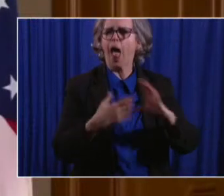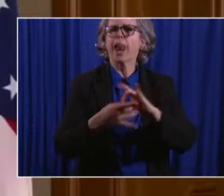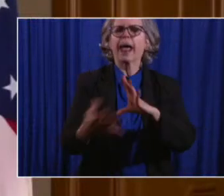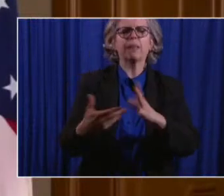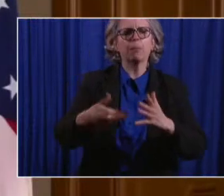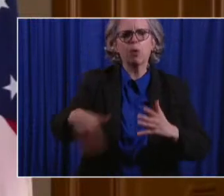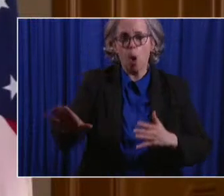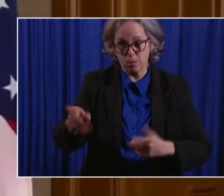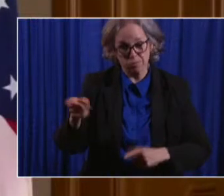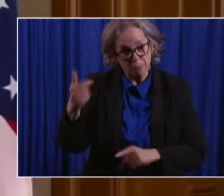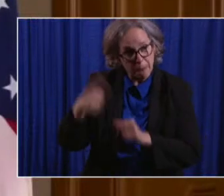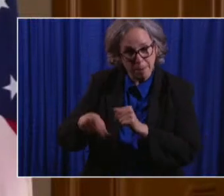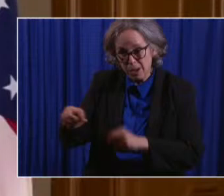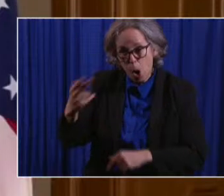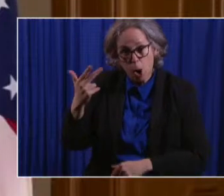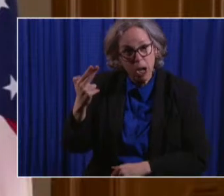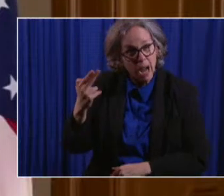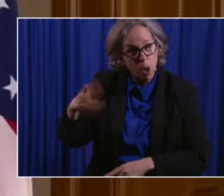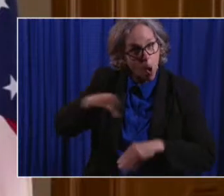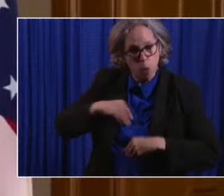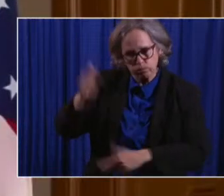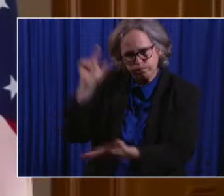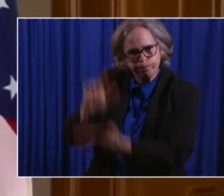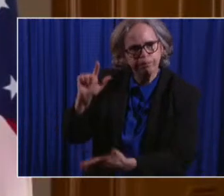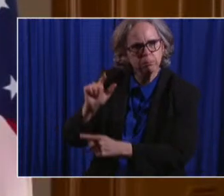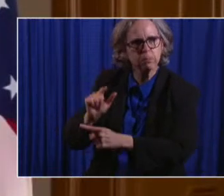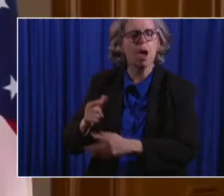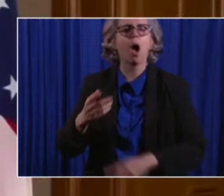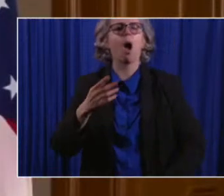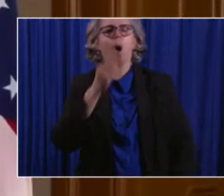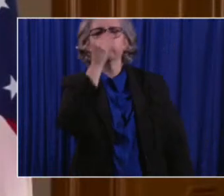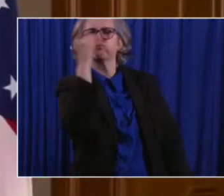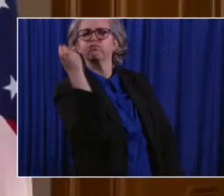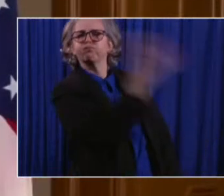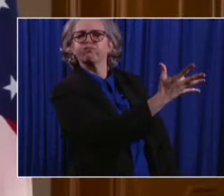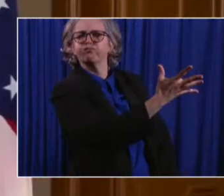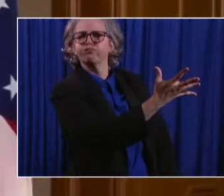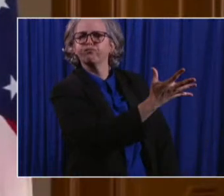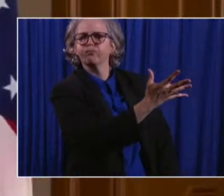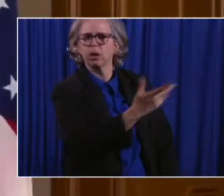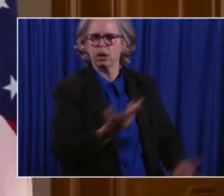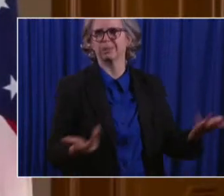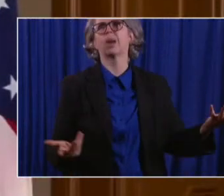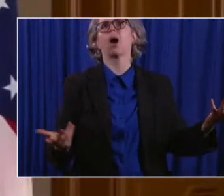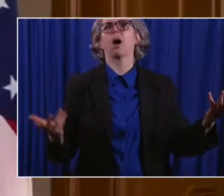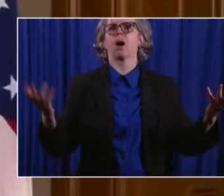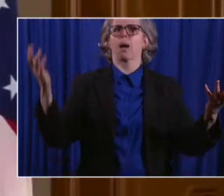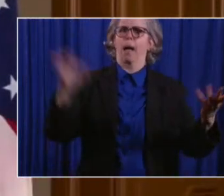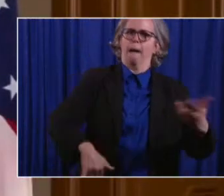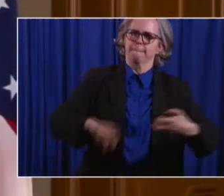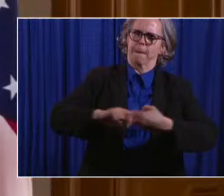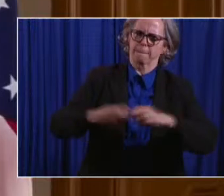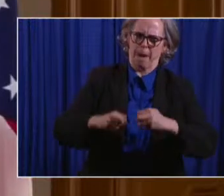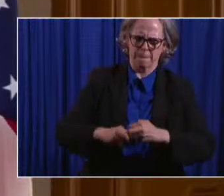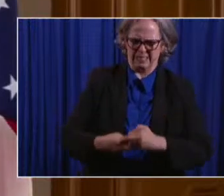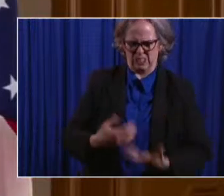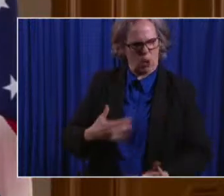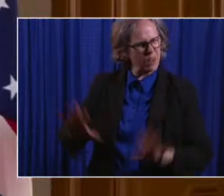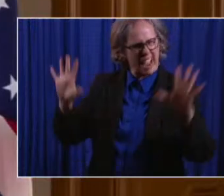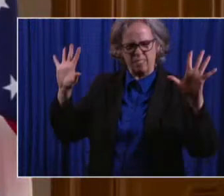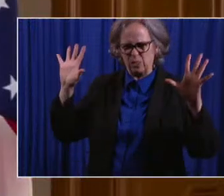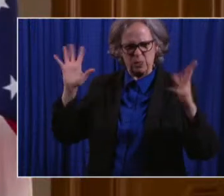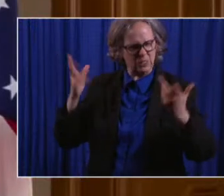so if these repeat violent offenders are found in possession of a gun, we should be able to throw the book at them and get them out of